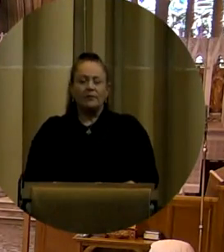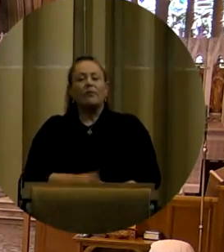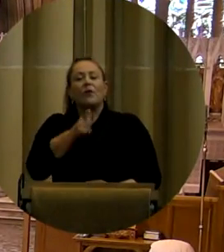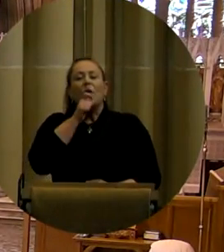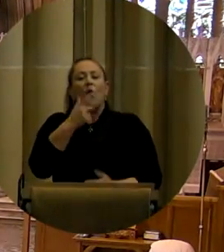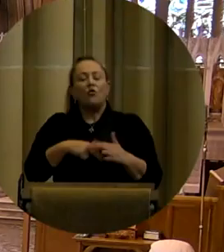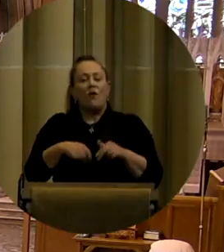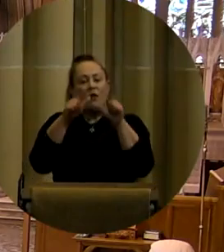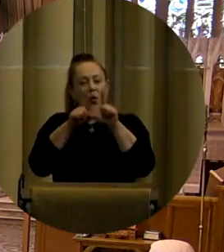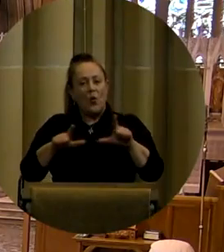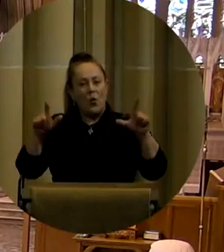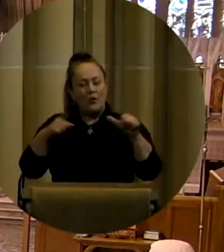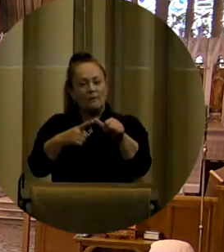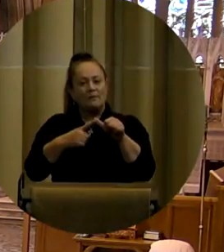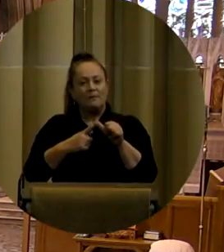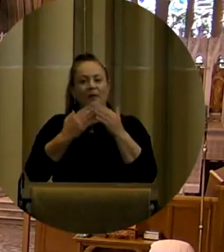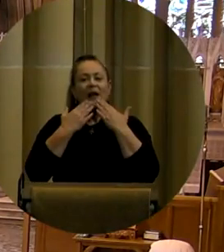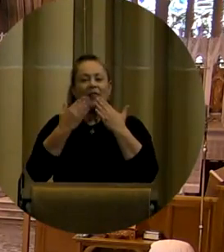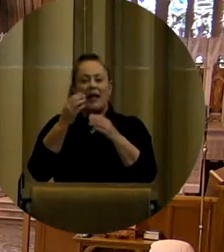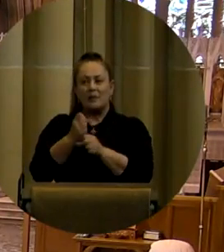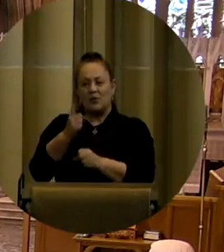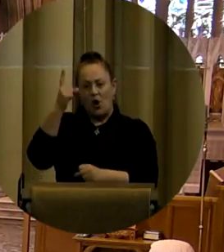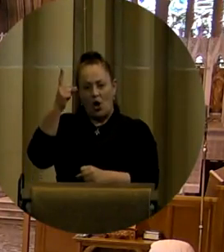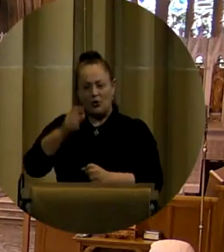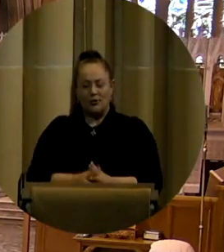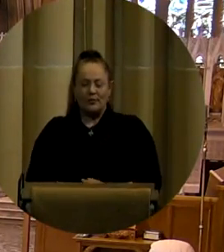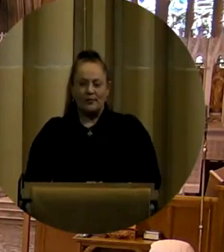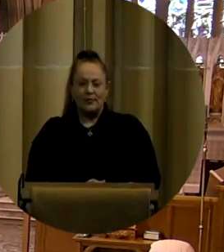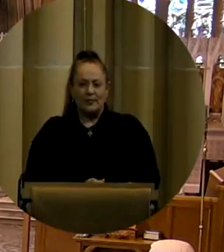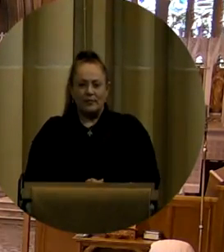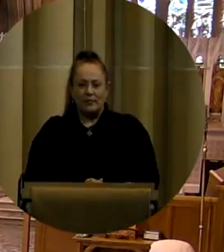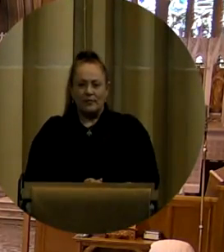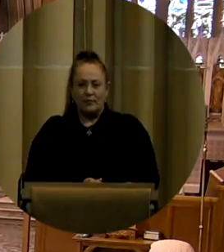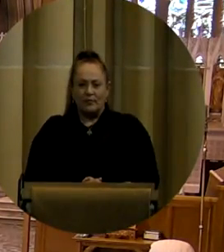The word of the Lord. Thanks be to God.